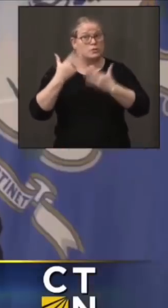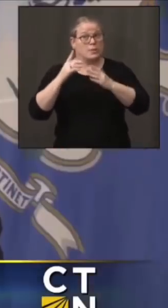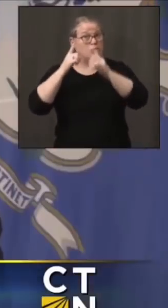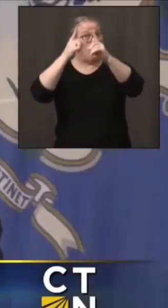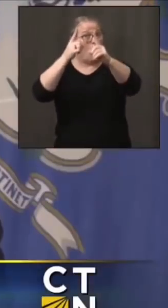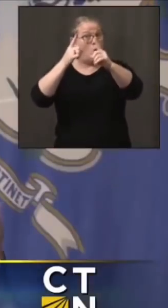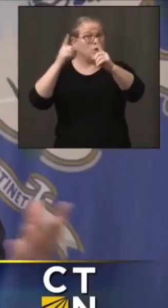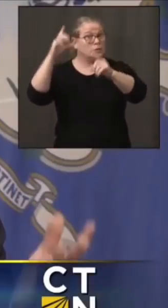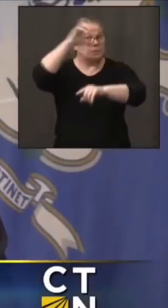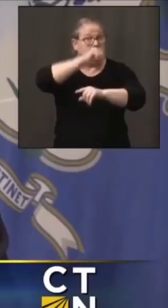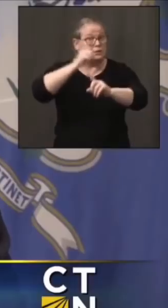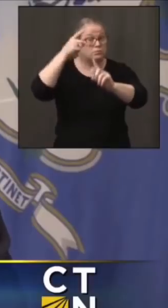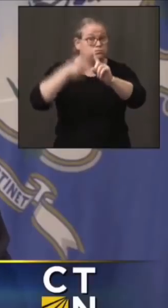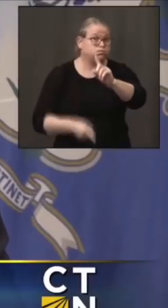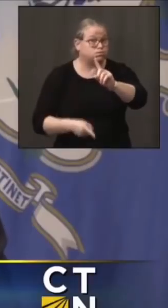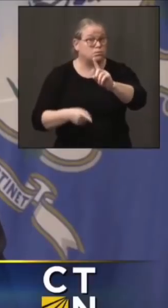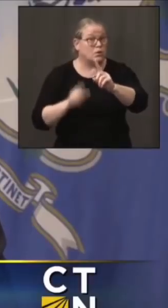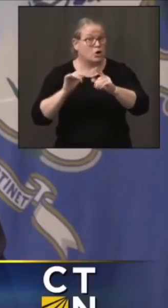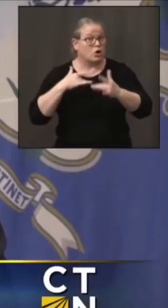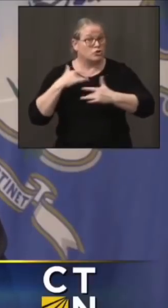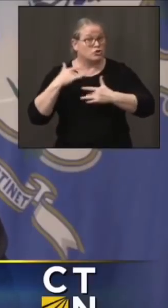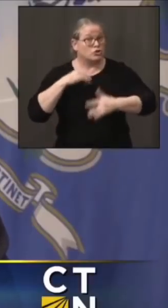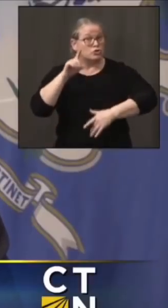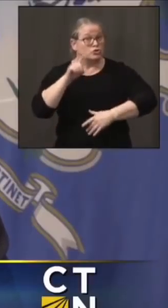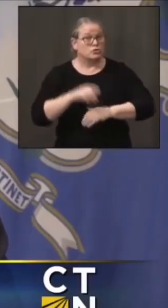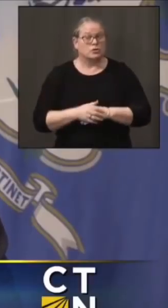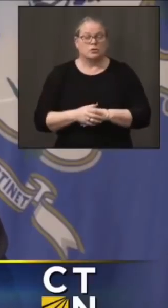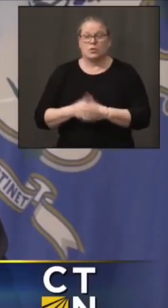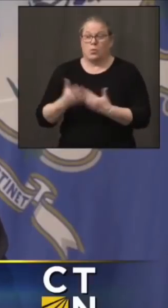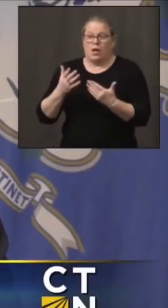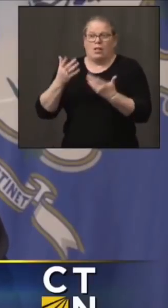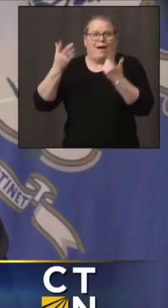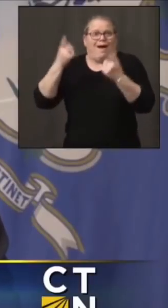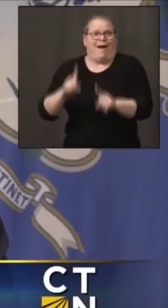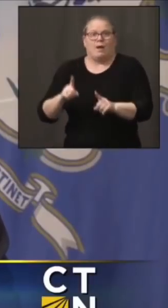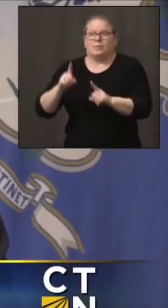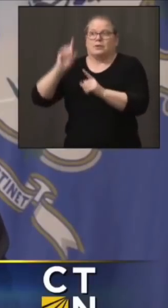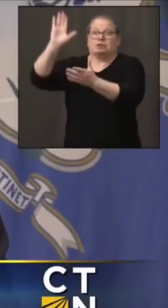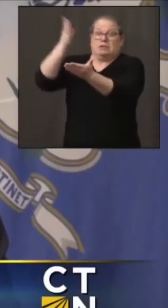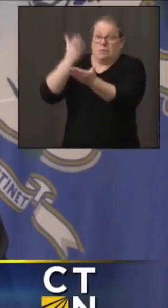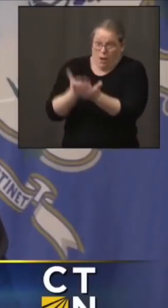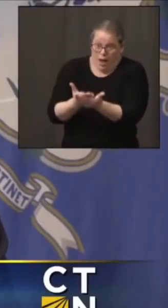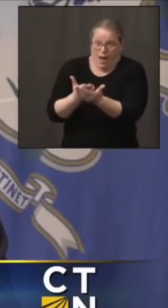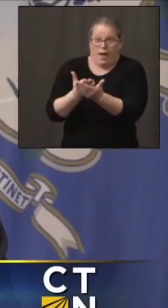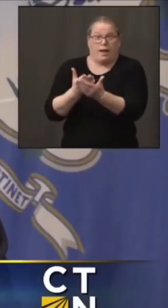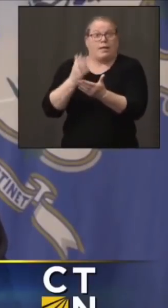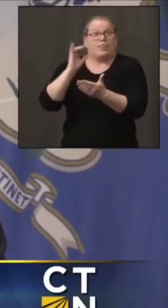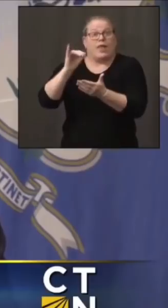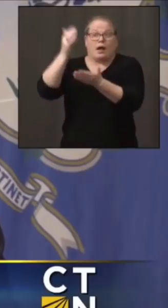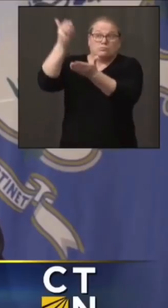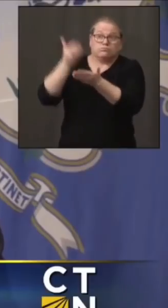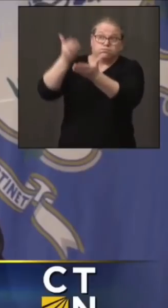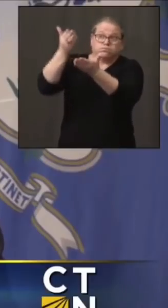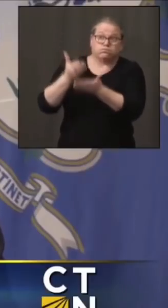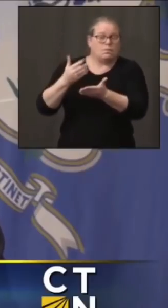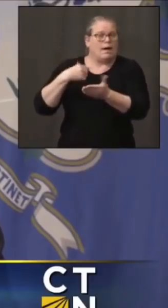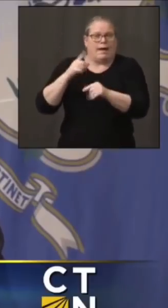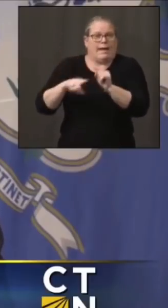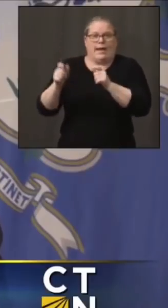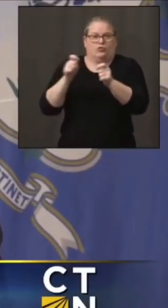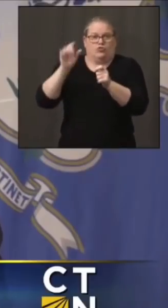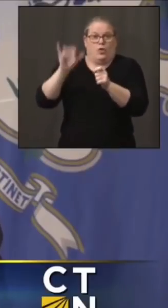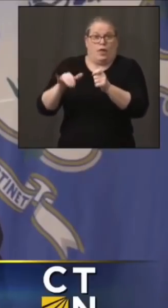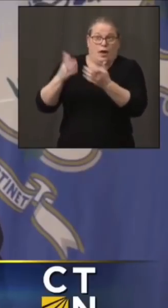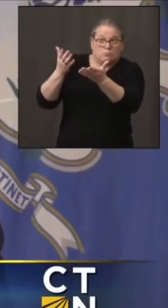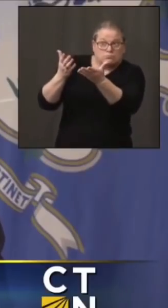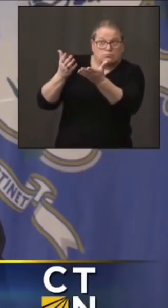necessarily control the supply chain. We're counting on what we get from Operation Warp Speed. So far, it's been pretty good, and I think,